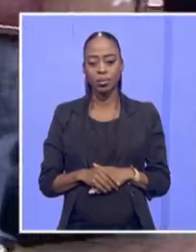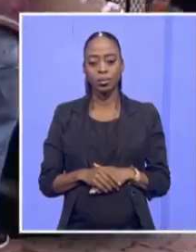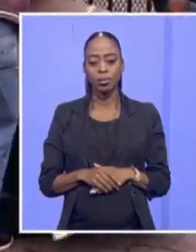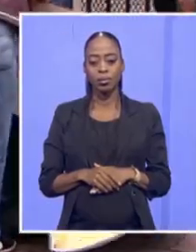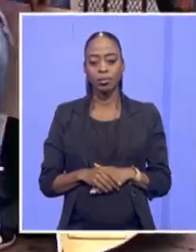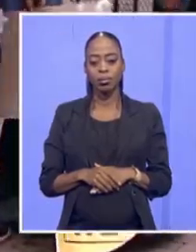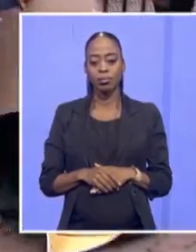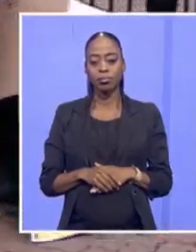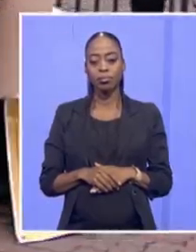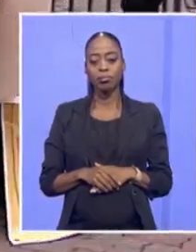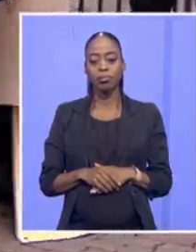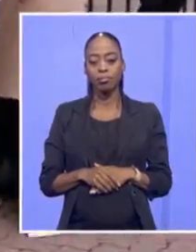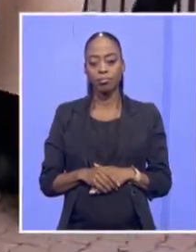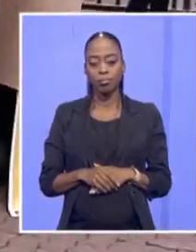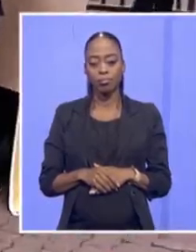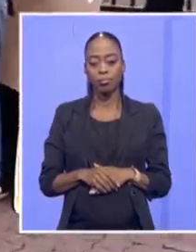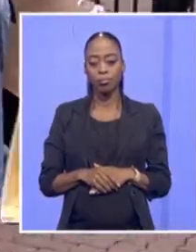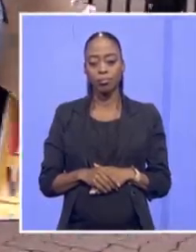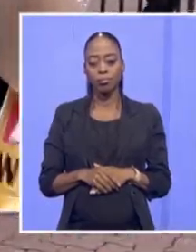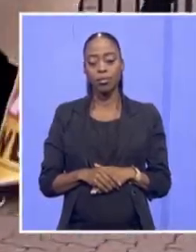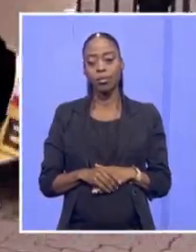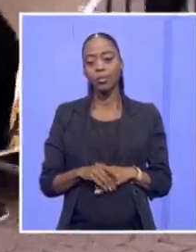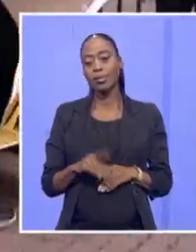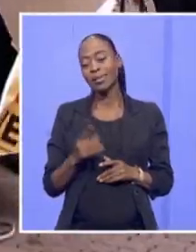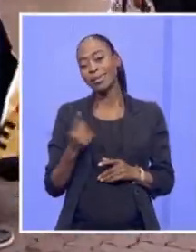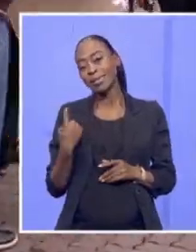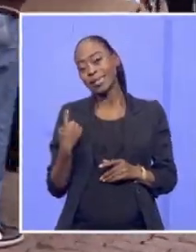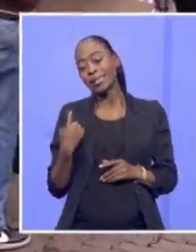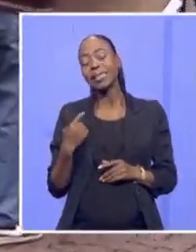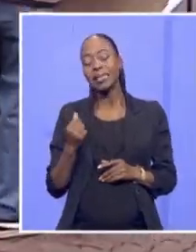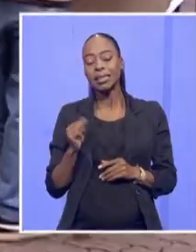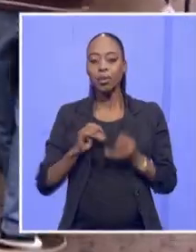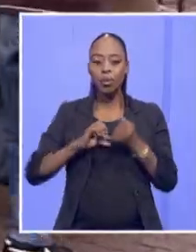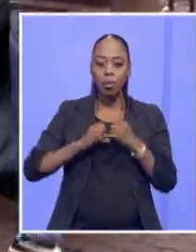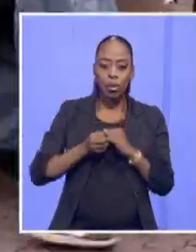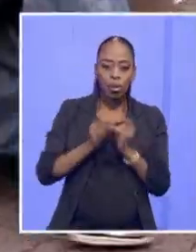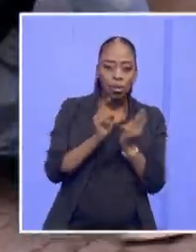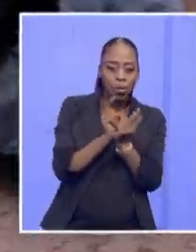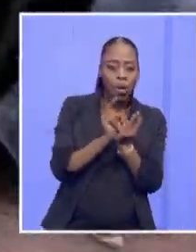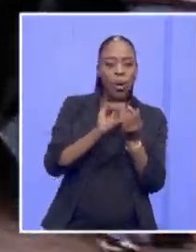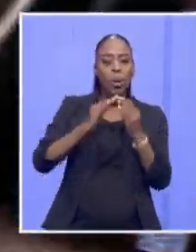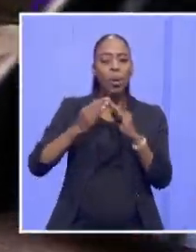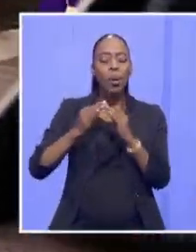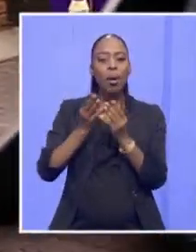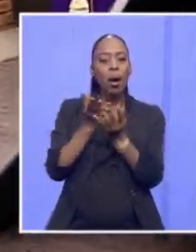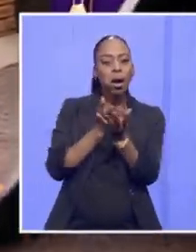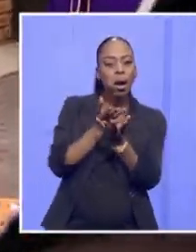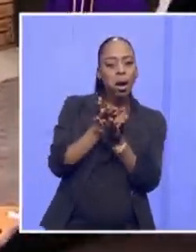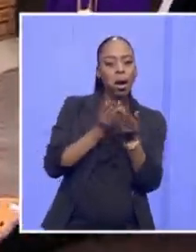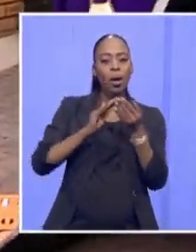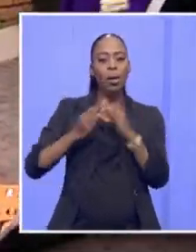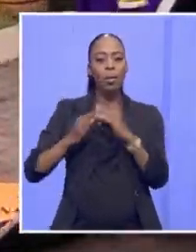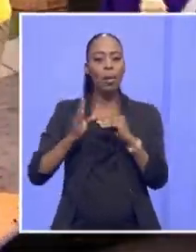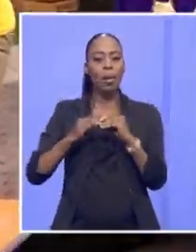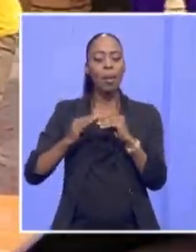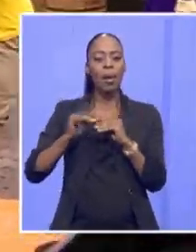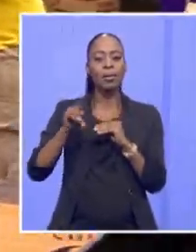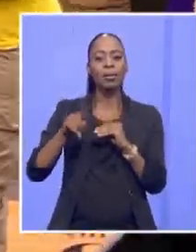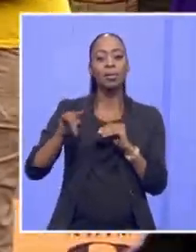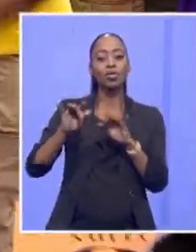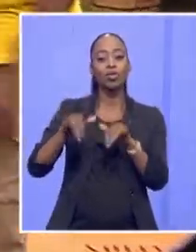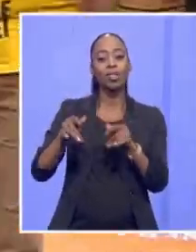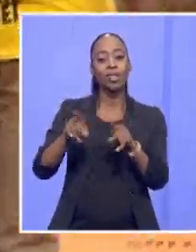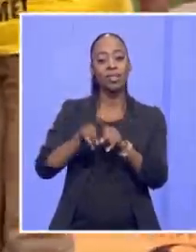Well, Naledi, over the past few moments, we tried to speak to some of the residents at this complex. They claim